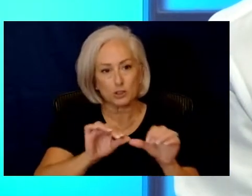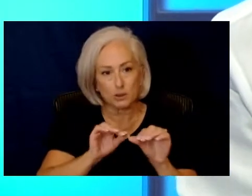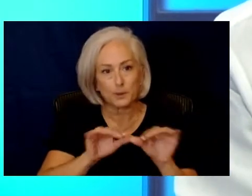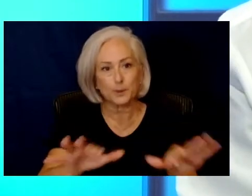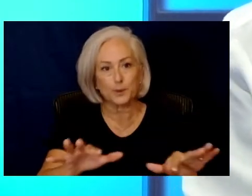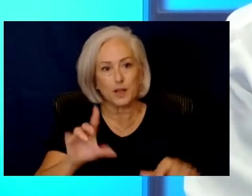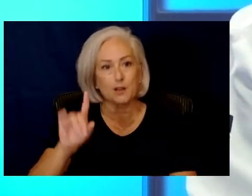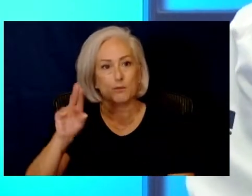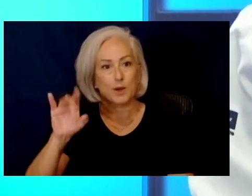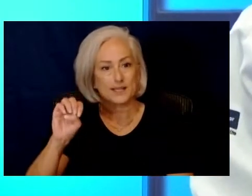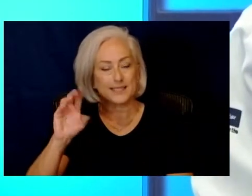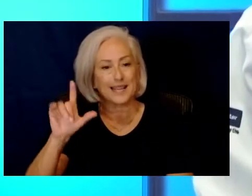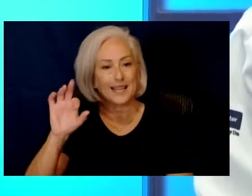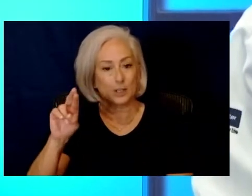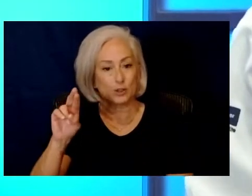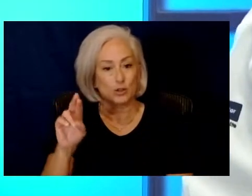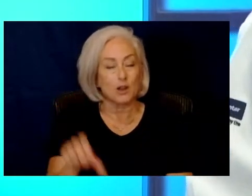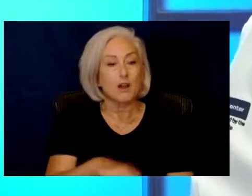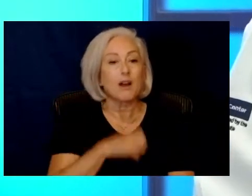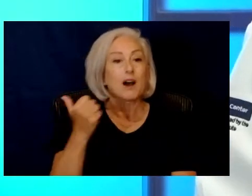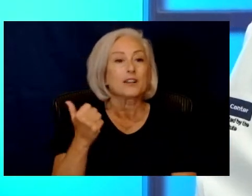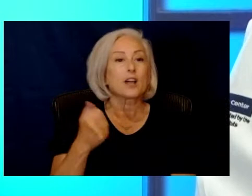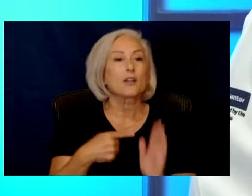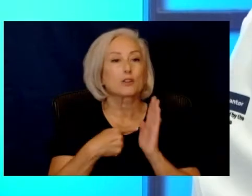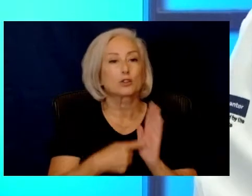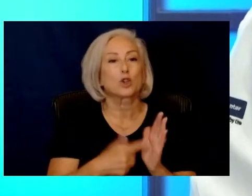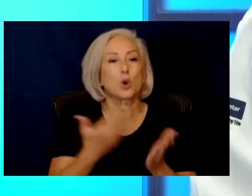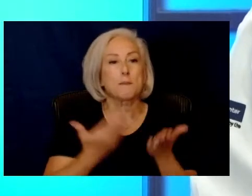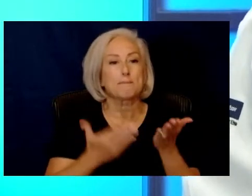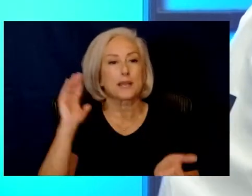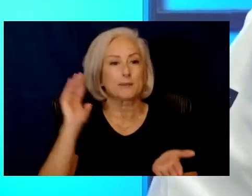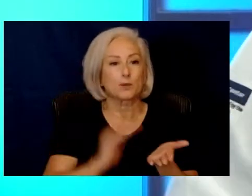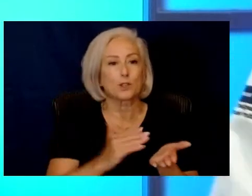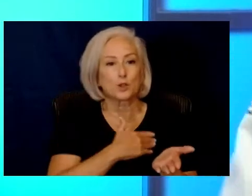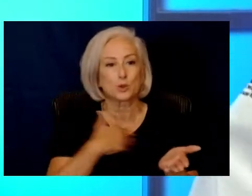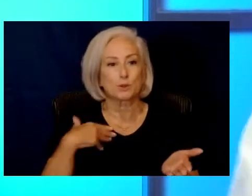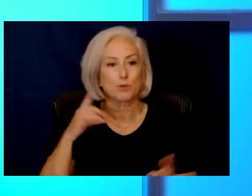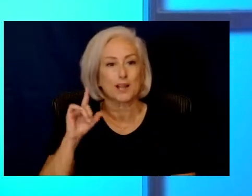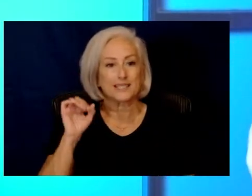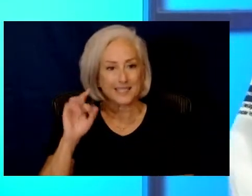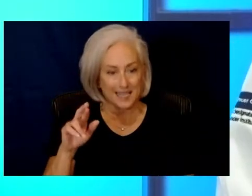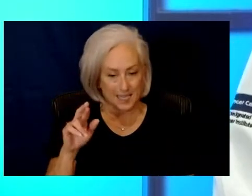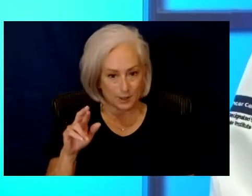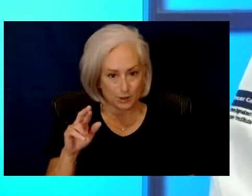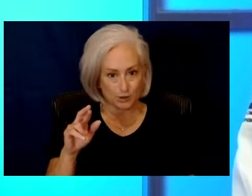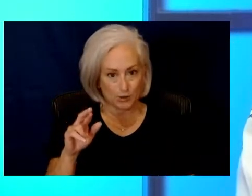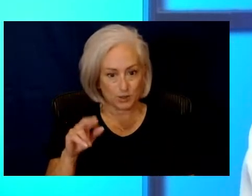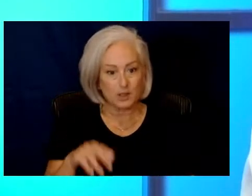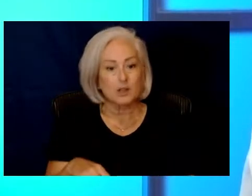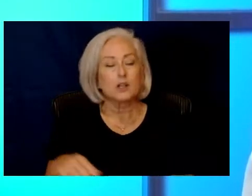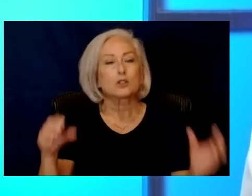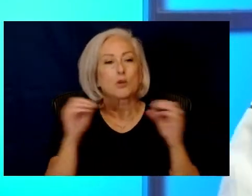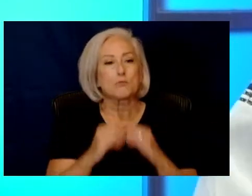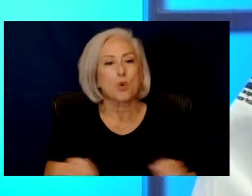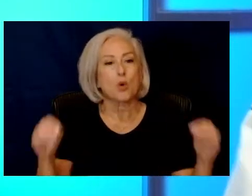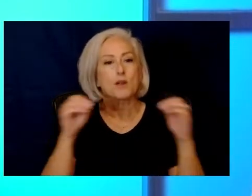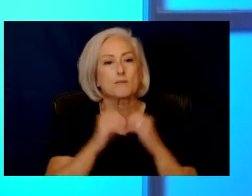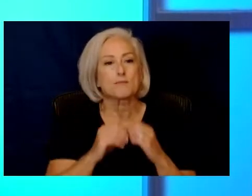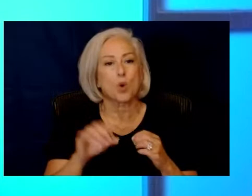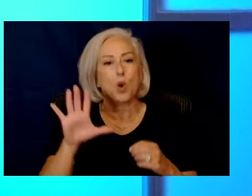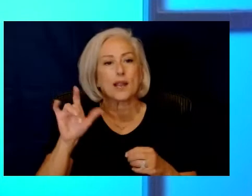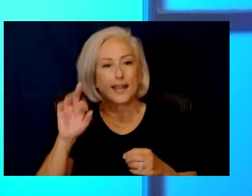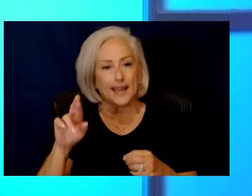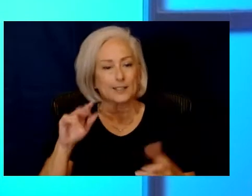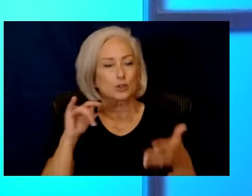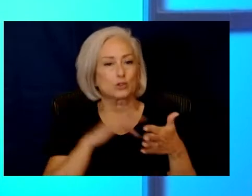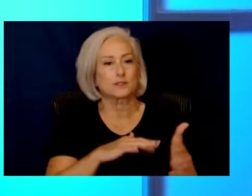study that showed that Mediterranean diet may be able to reduce breast cancer incidence. And so there's more and more cancers and more studies to show that